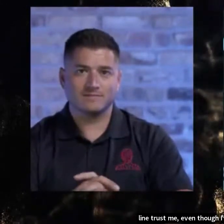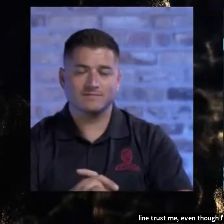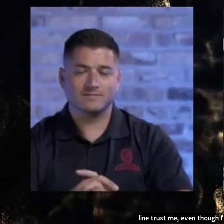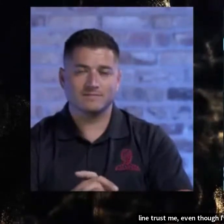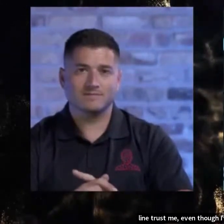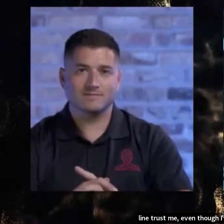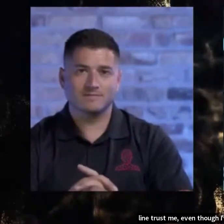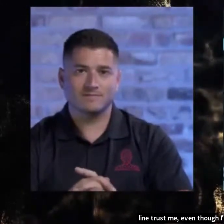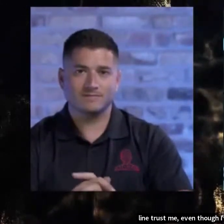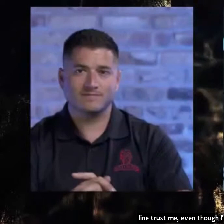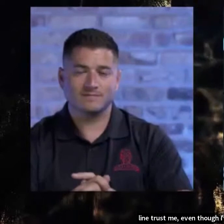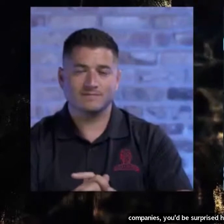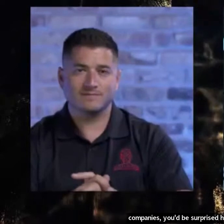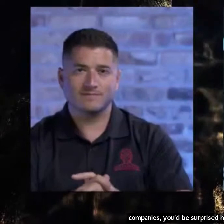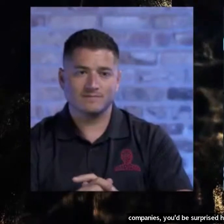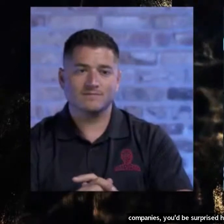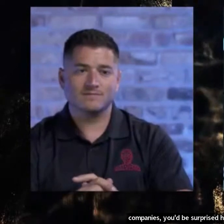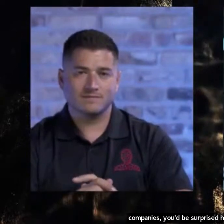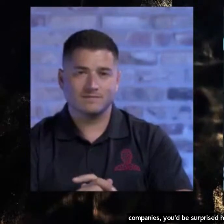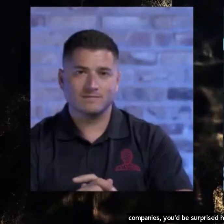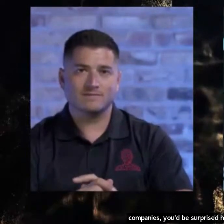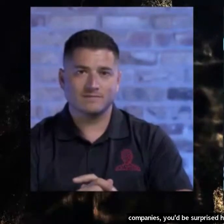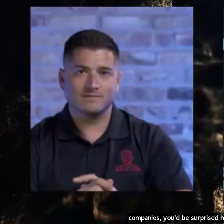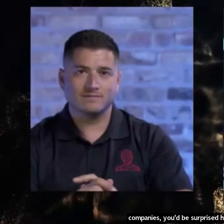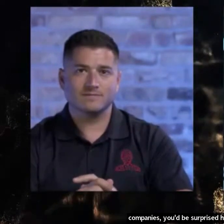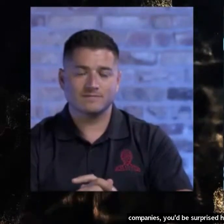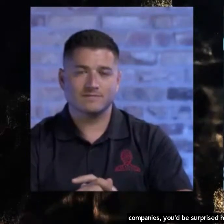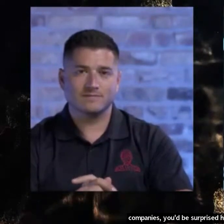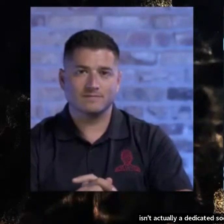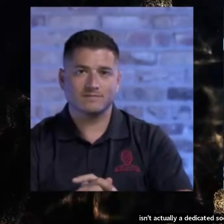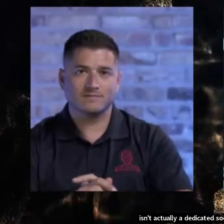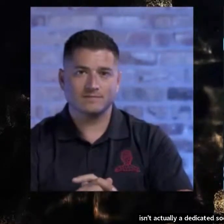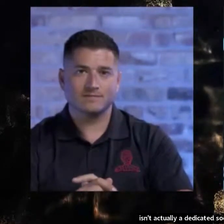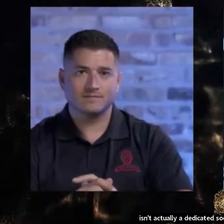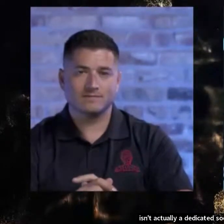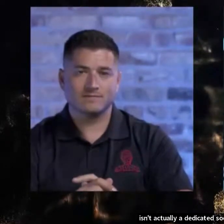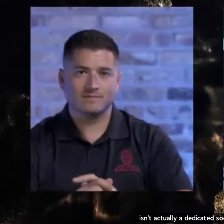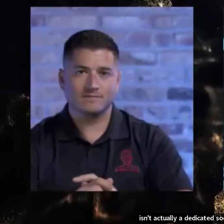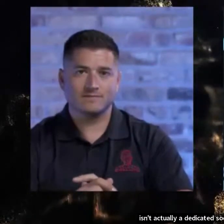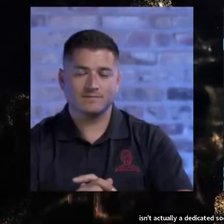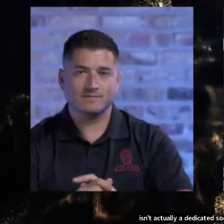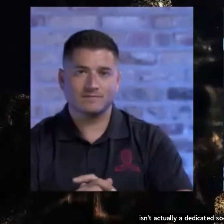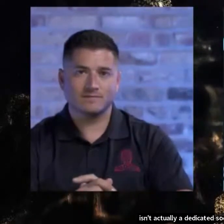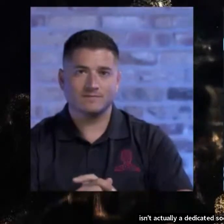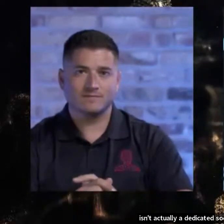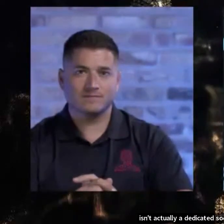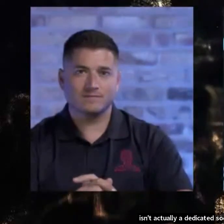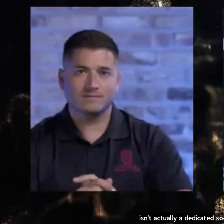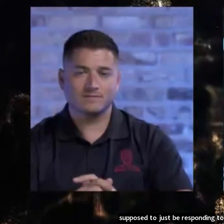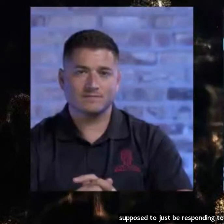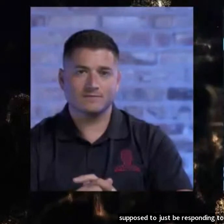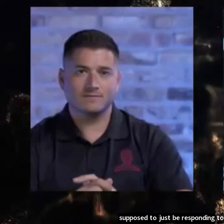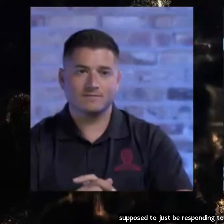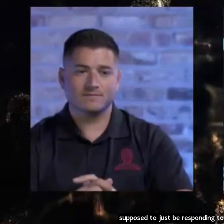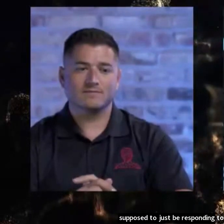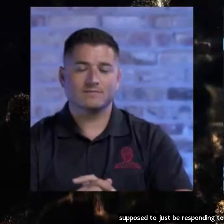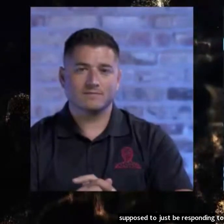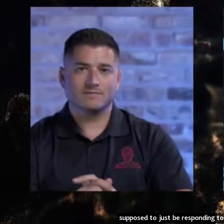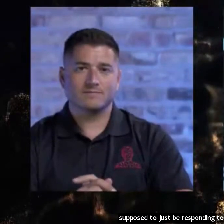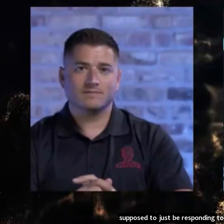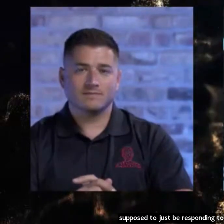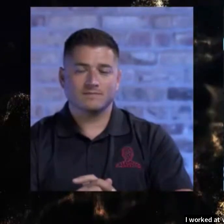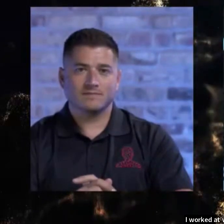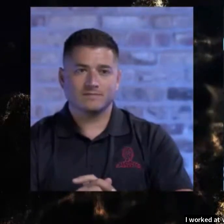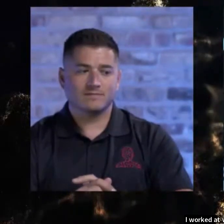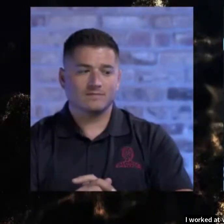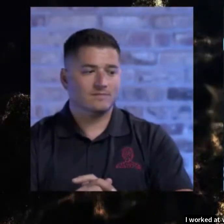dedicated sock or team that is supposed to just be responding to these at one company I worked at we actually just within the cyber